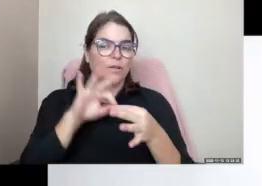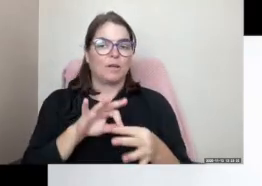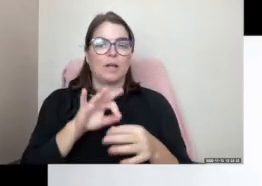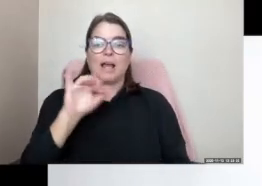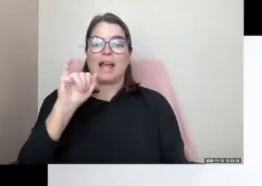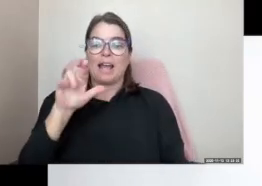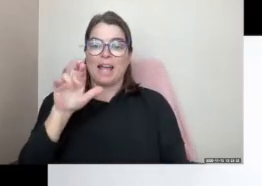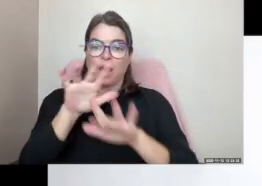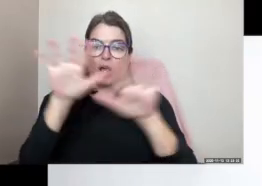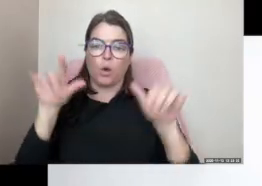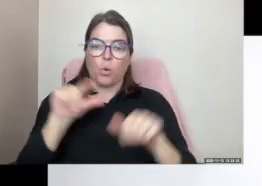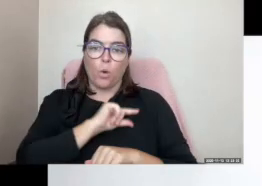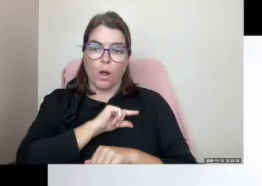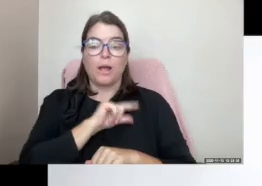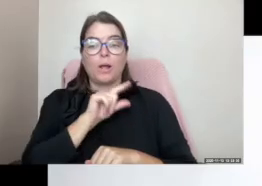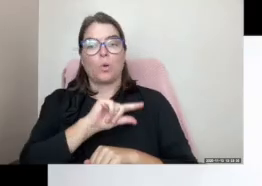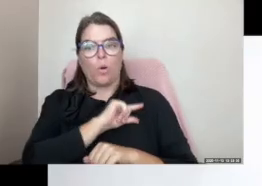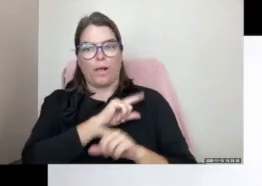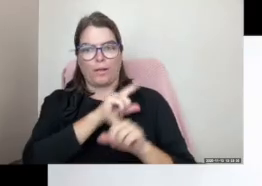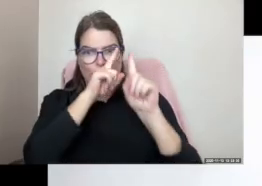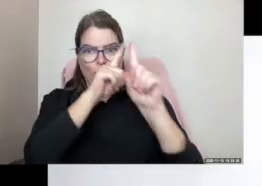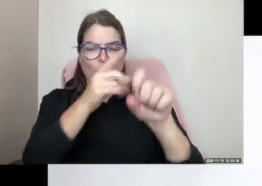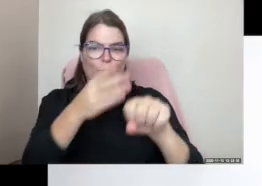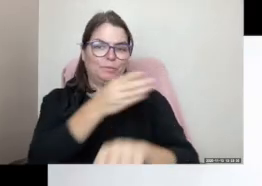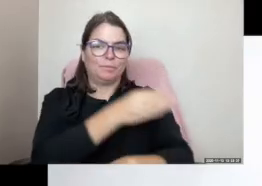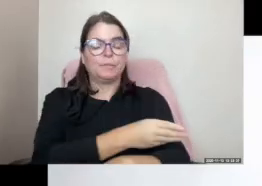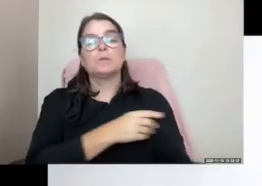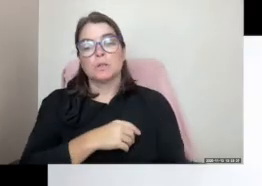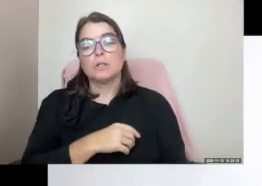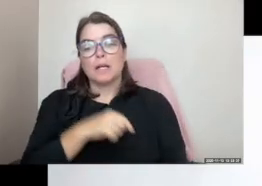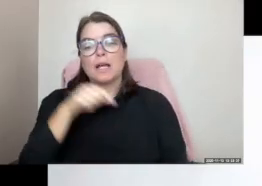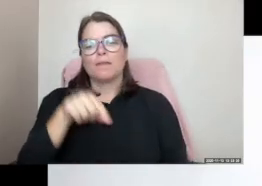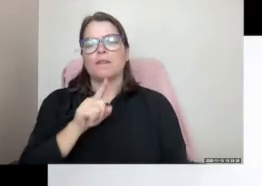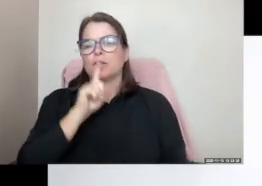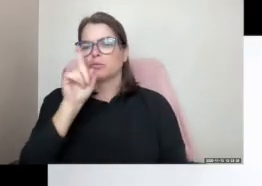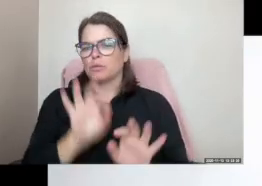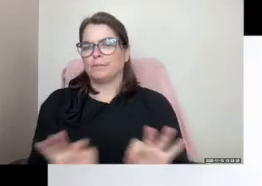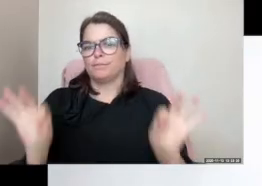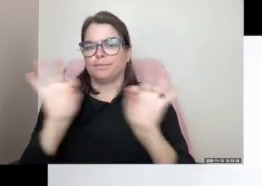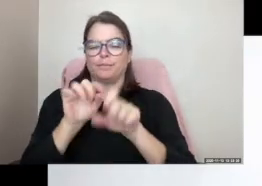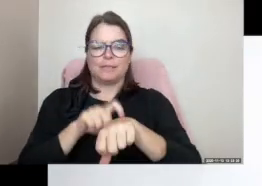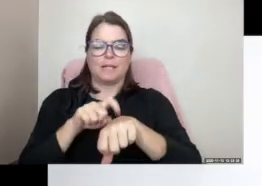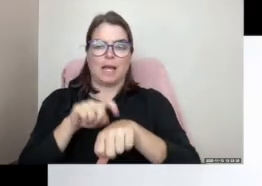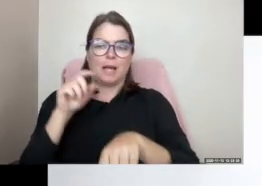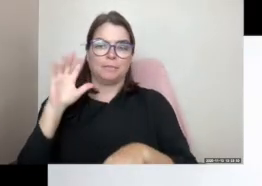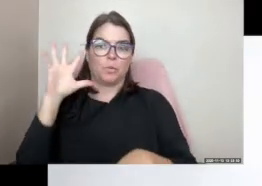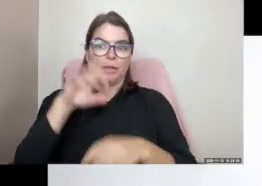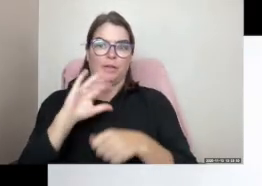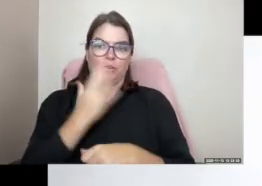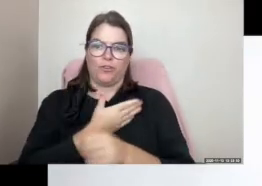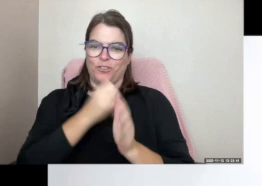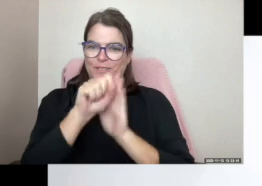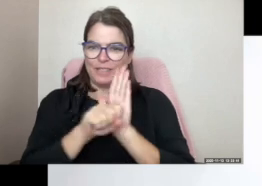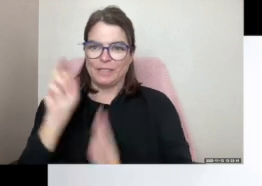the observations that he made is what an important time this is in California with respect to air quality